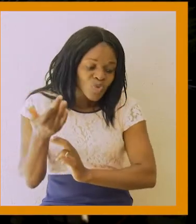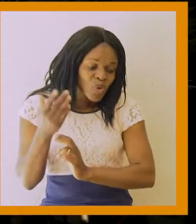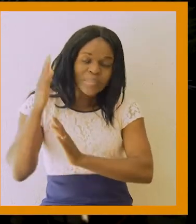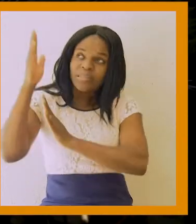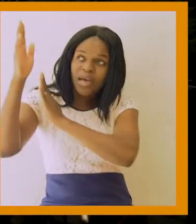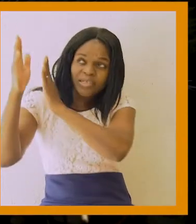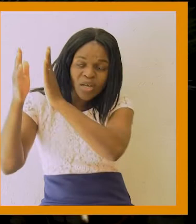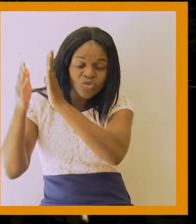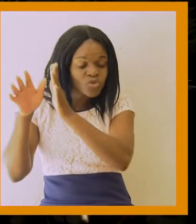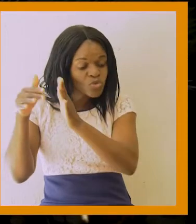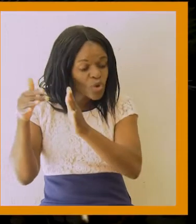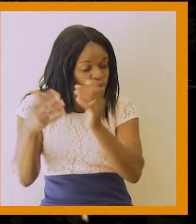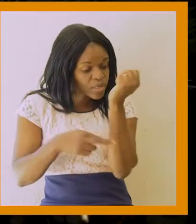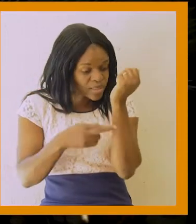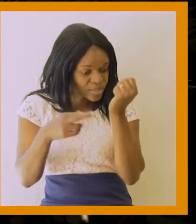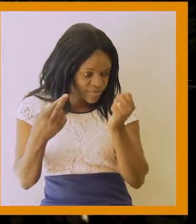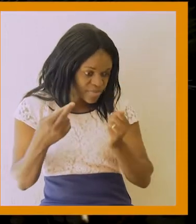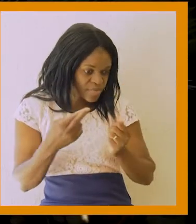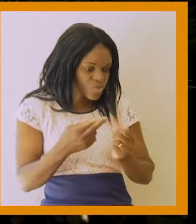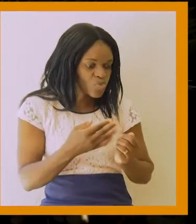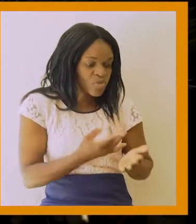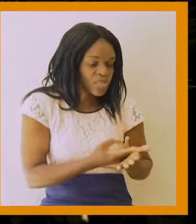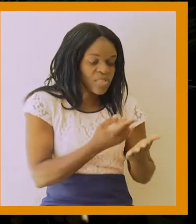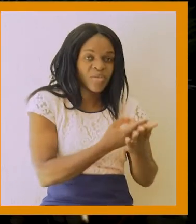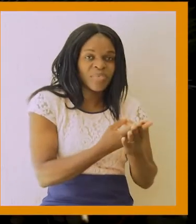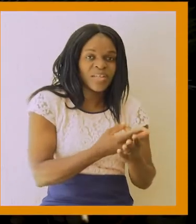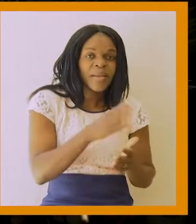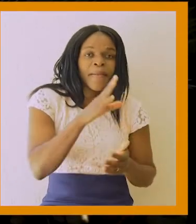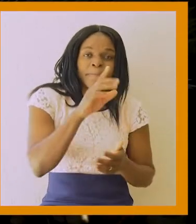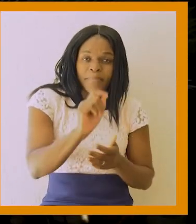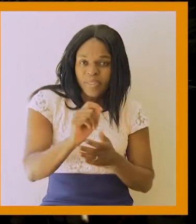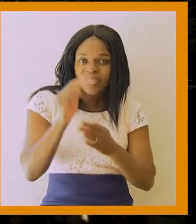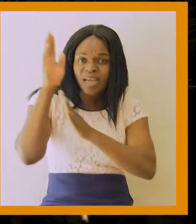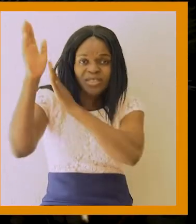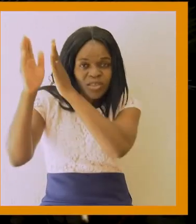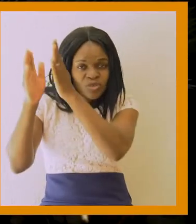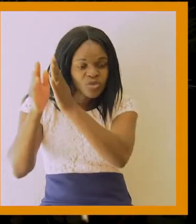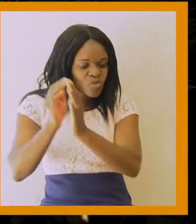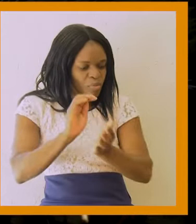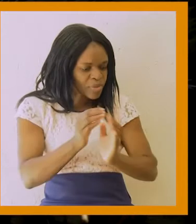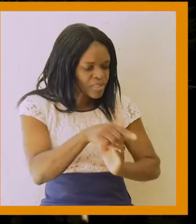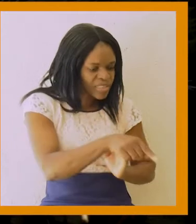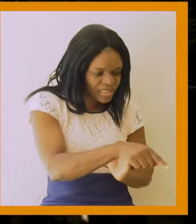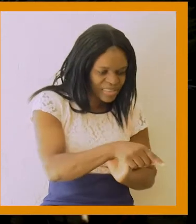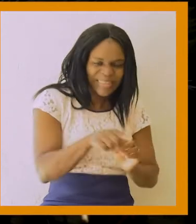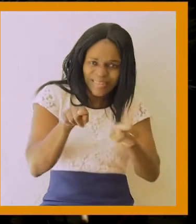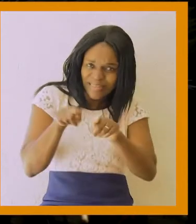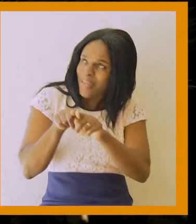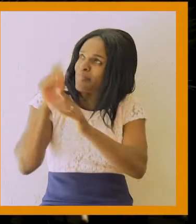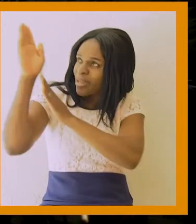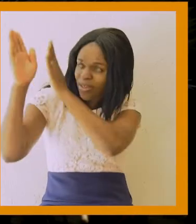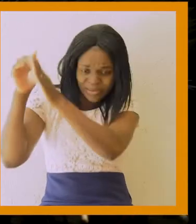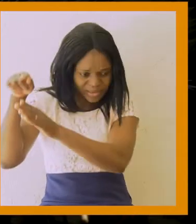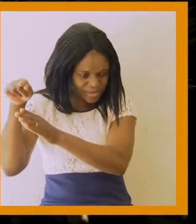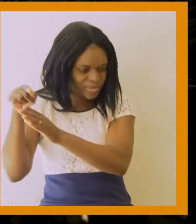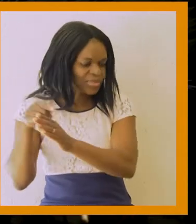a guardian, whoever is there. But at times, those people who are supposed to be protecting the children are the ones who are